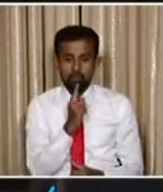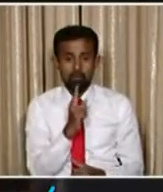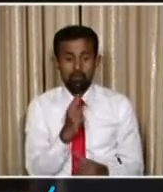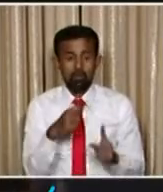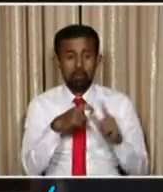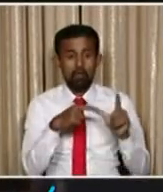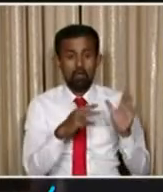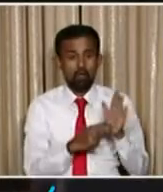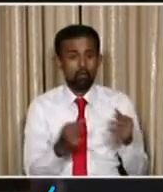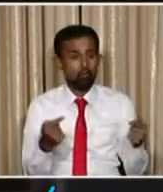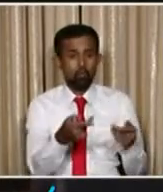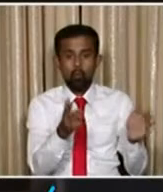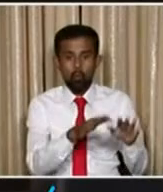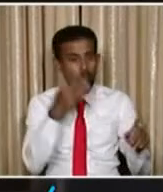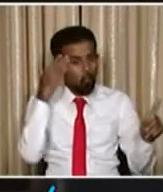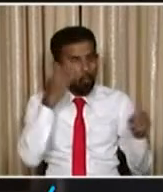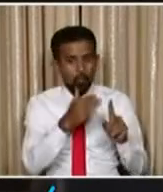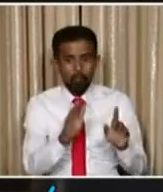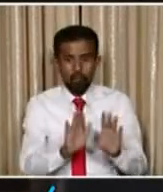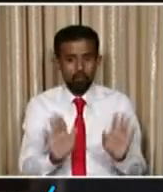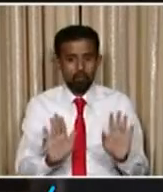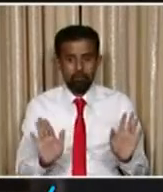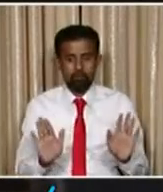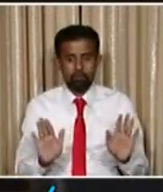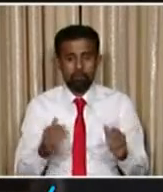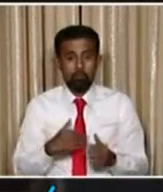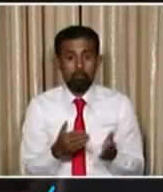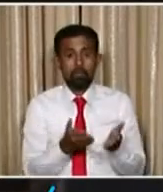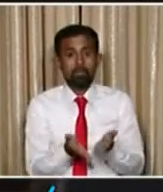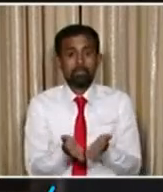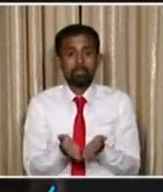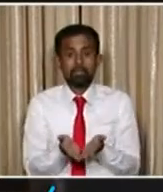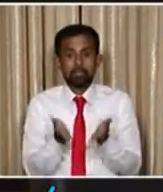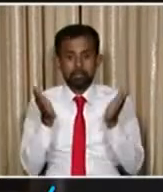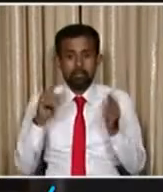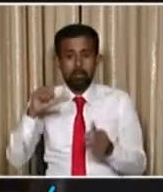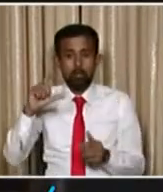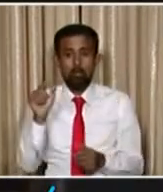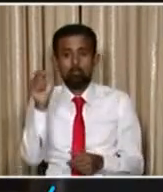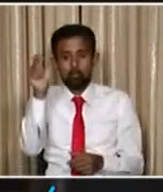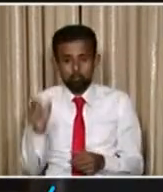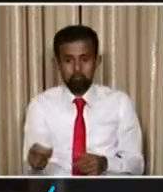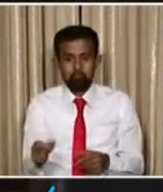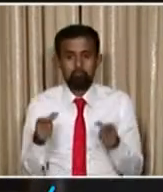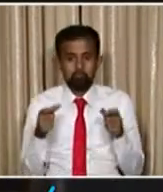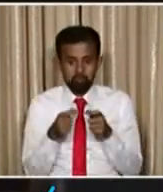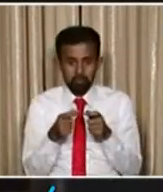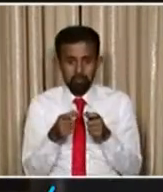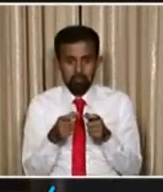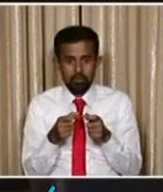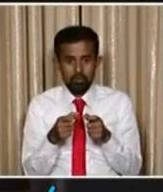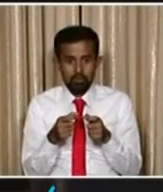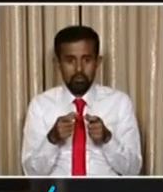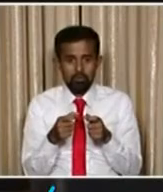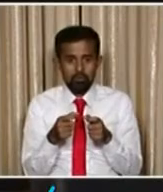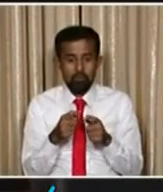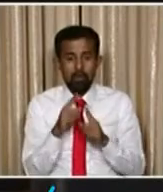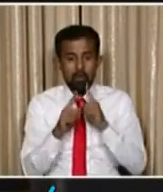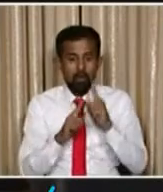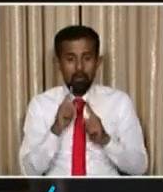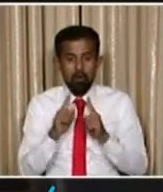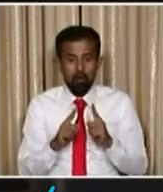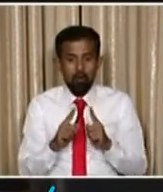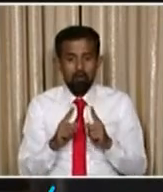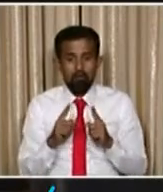had discussion with the Indian High Commissioner. He assured me that a ferry service will